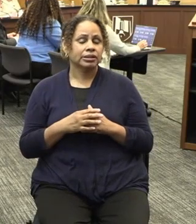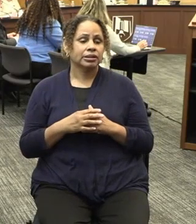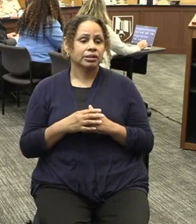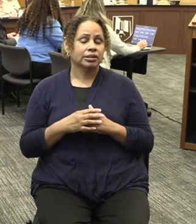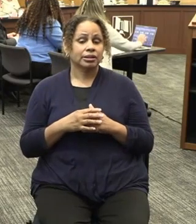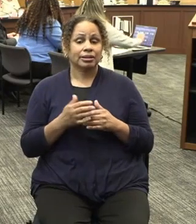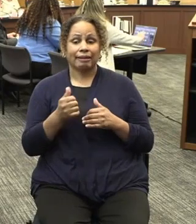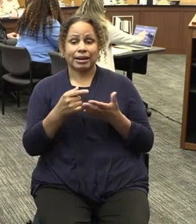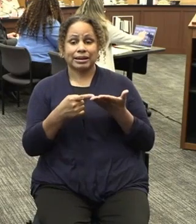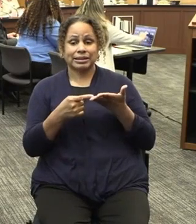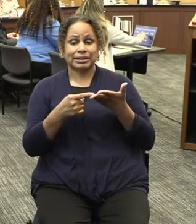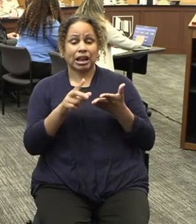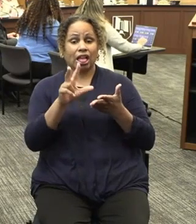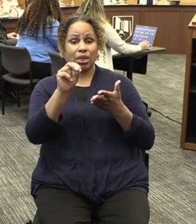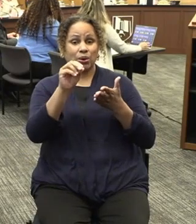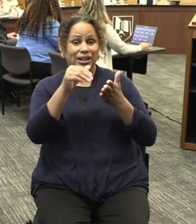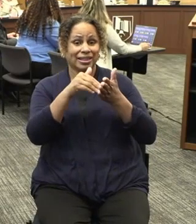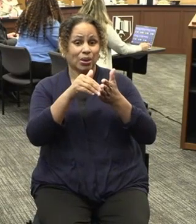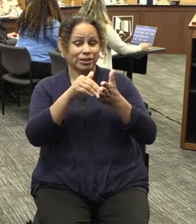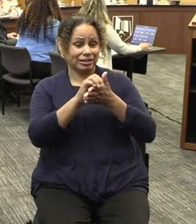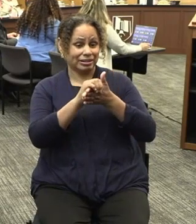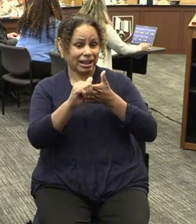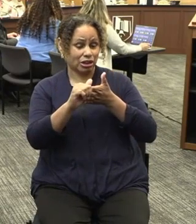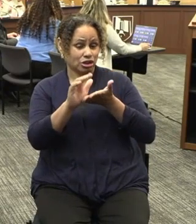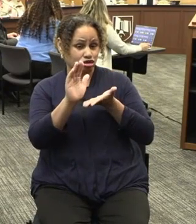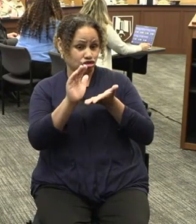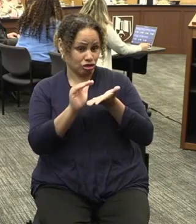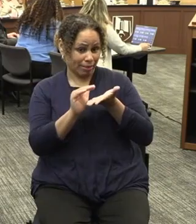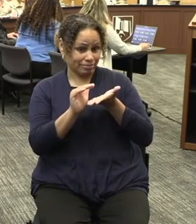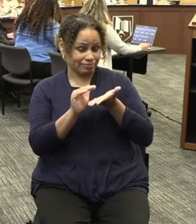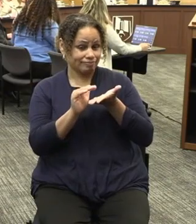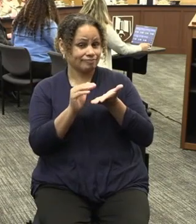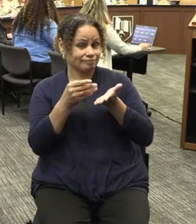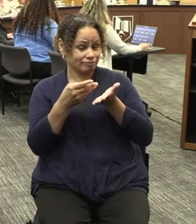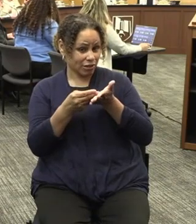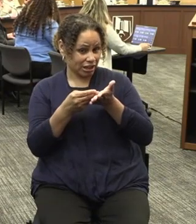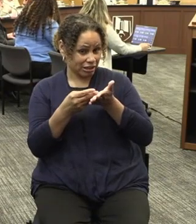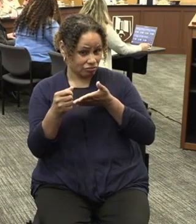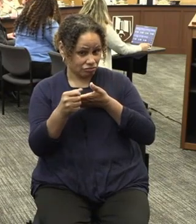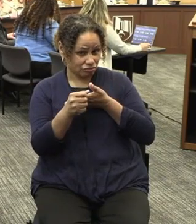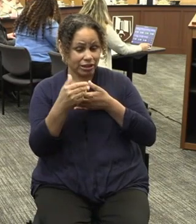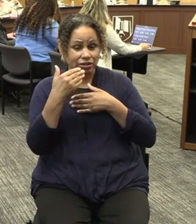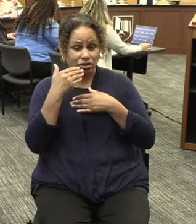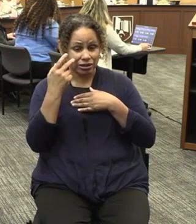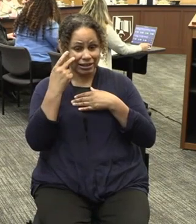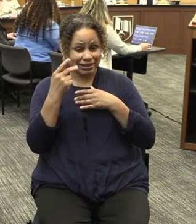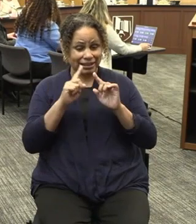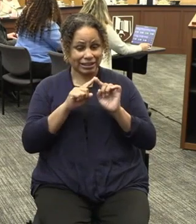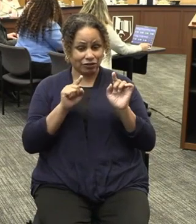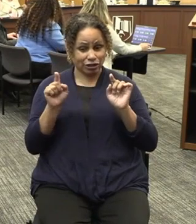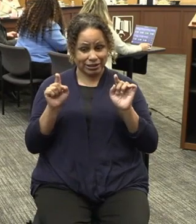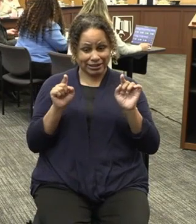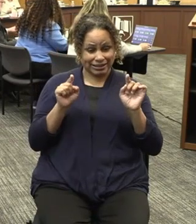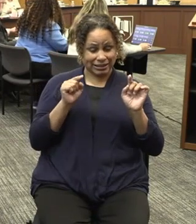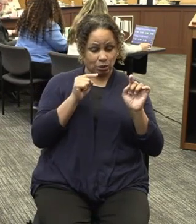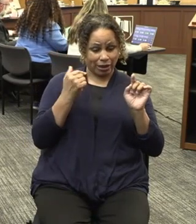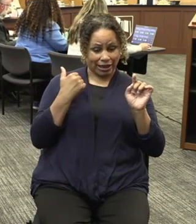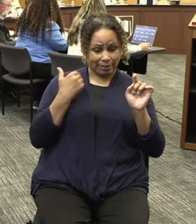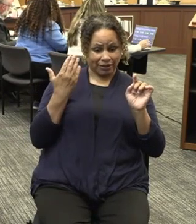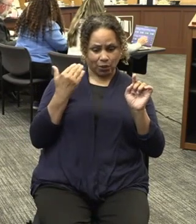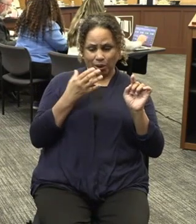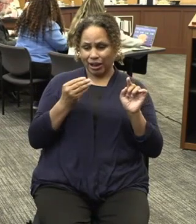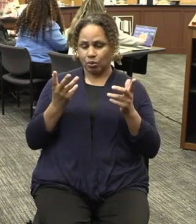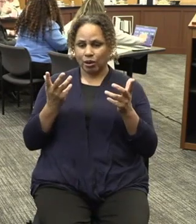Discussion, I'm gonna say it's a $30,000 drop on this one, so it's good for the trustees to see the difference between what we had to what we're saving.